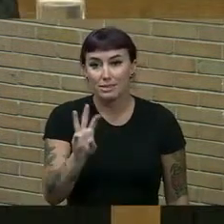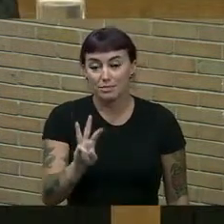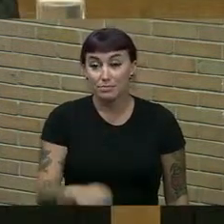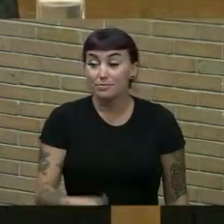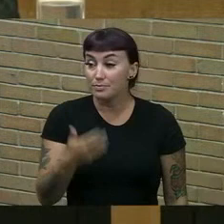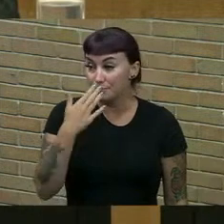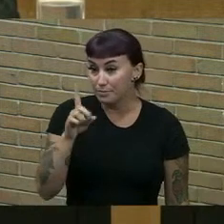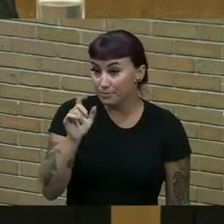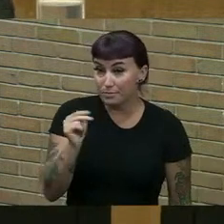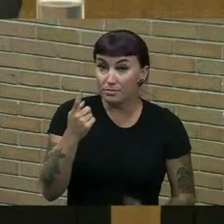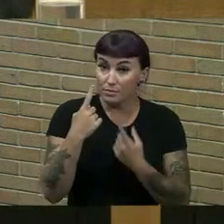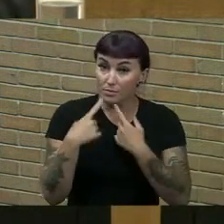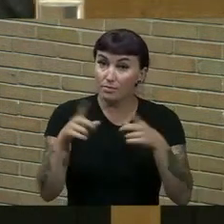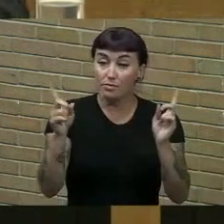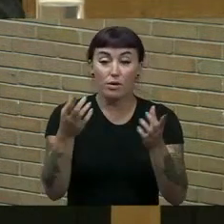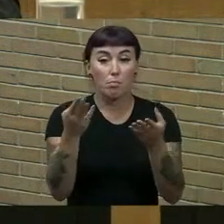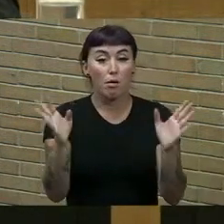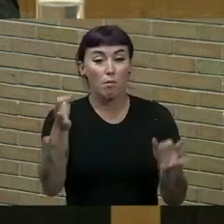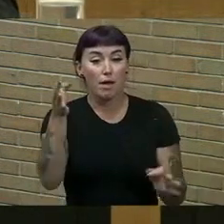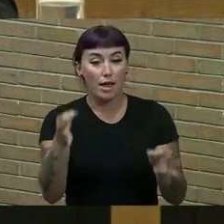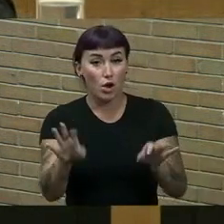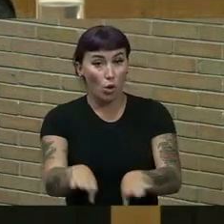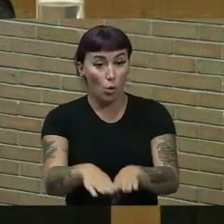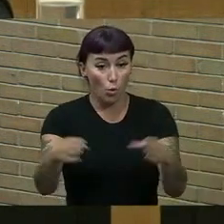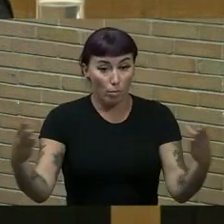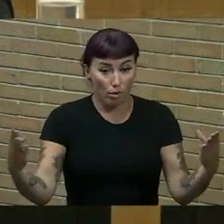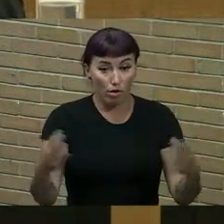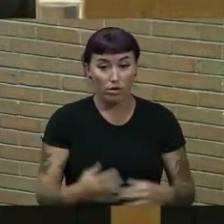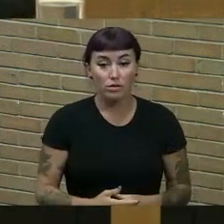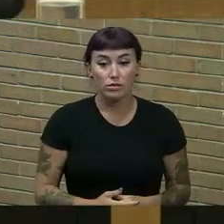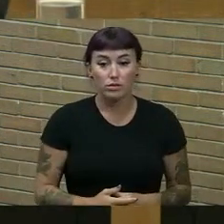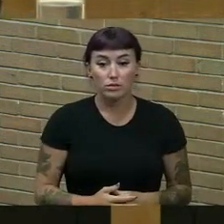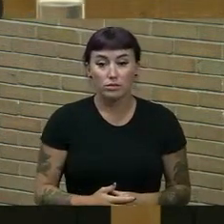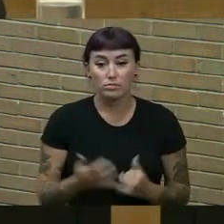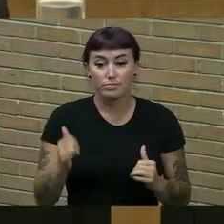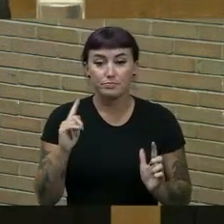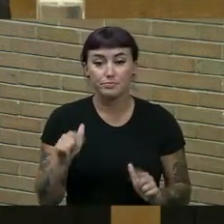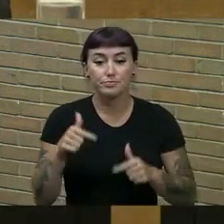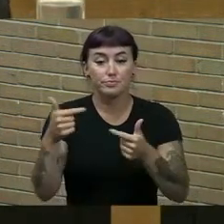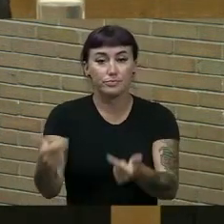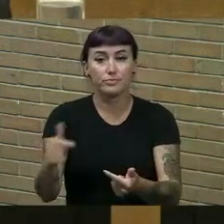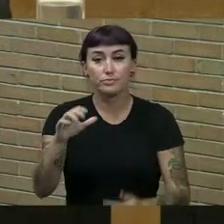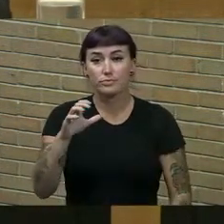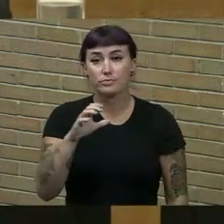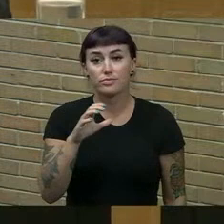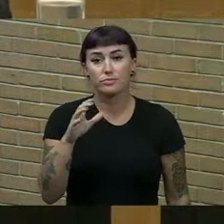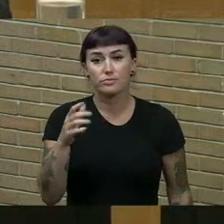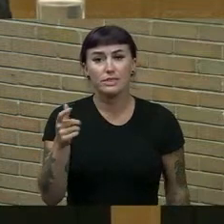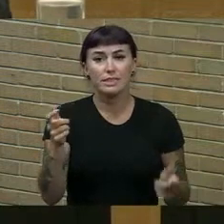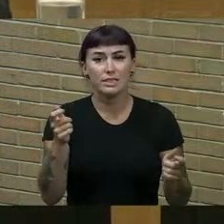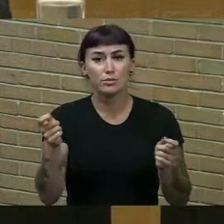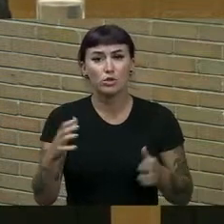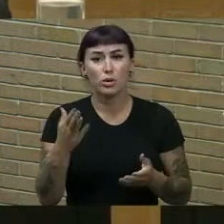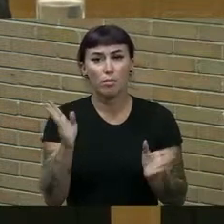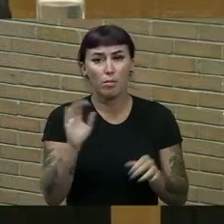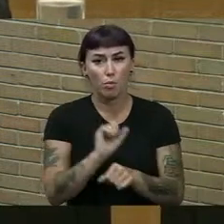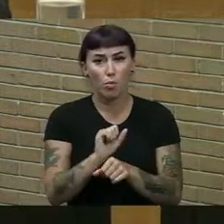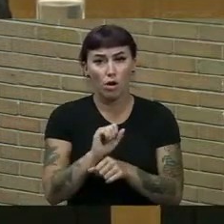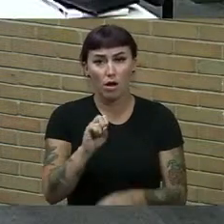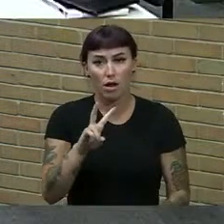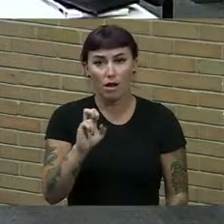Dan. Then I declare this public hearing to be open, and I'll turn it over to Commissioner of Public Works Everett Garcia for a